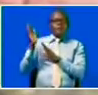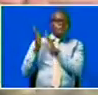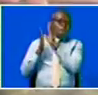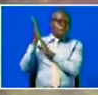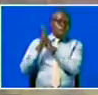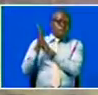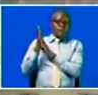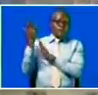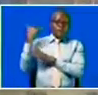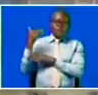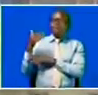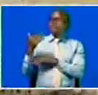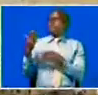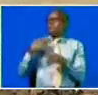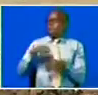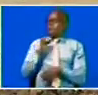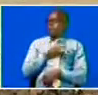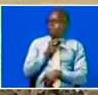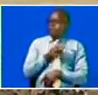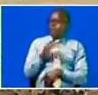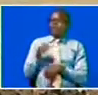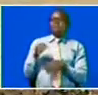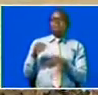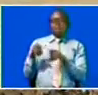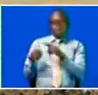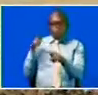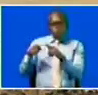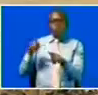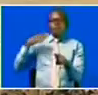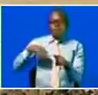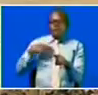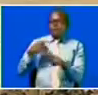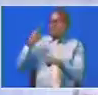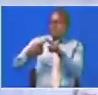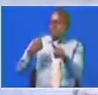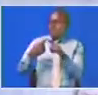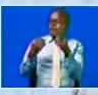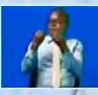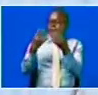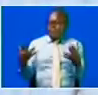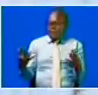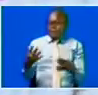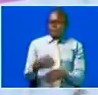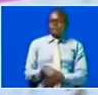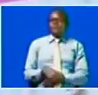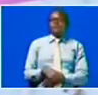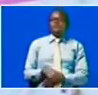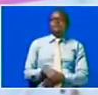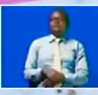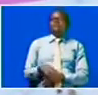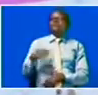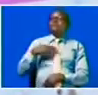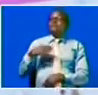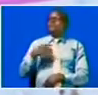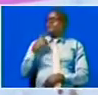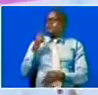outlawed Mungiki sect, who reigned terror on these streets for many years. It is just a perception that people are